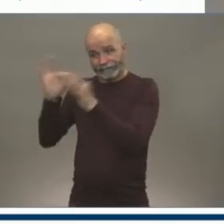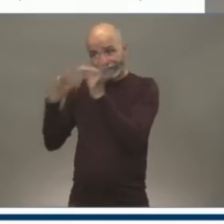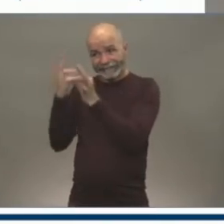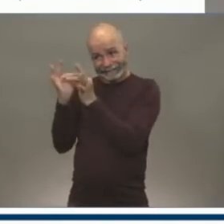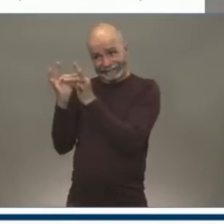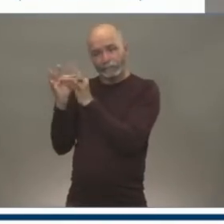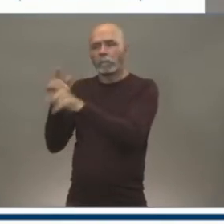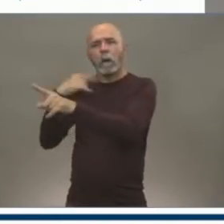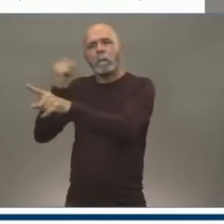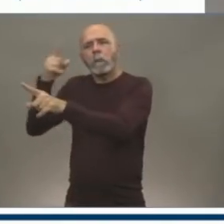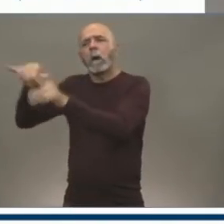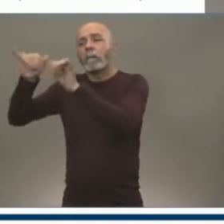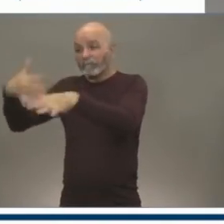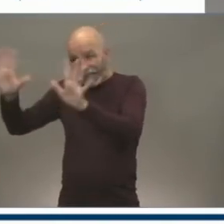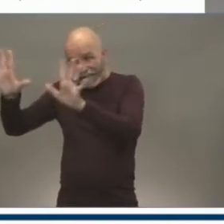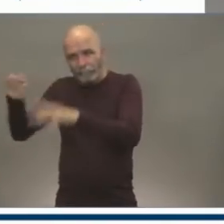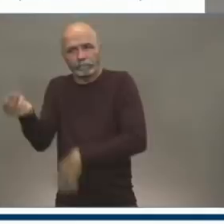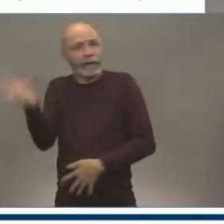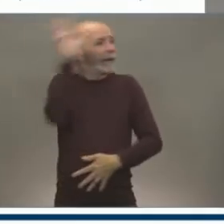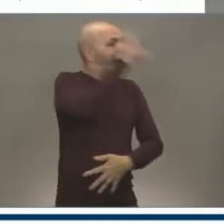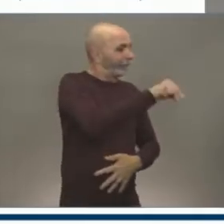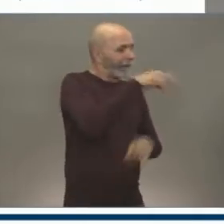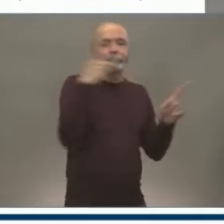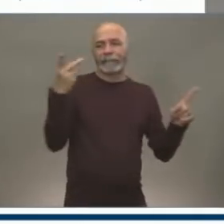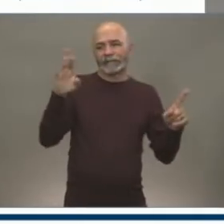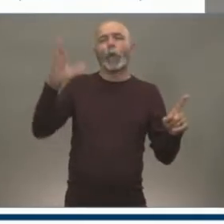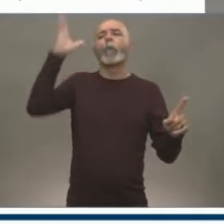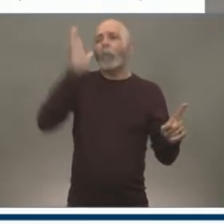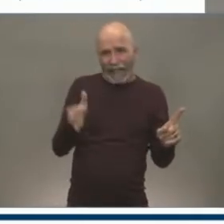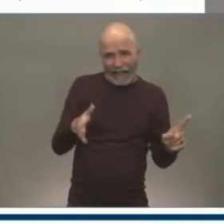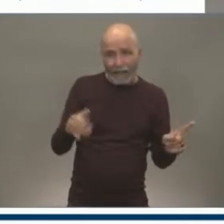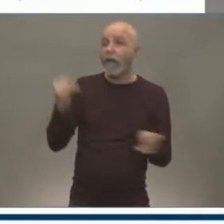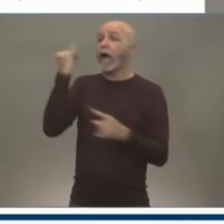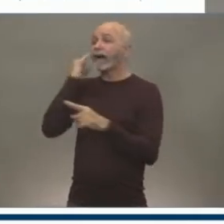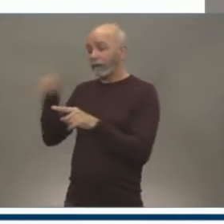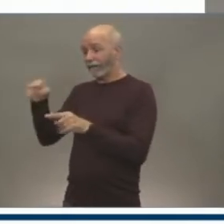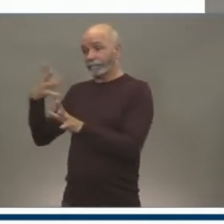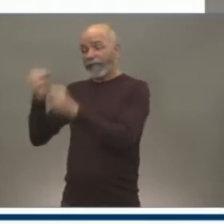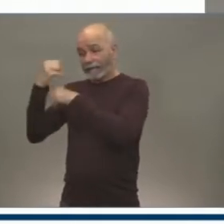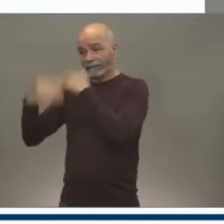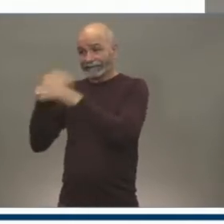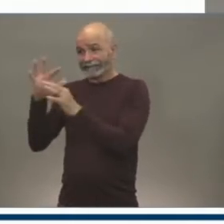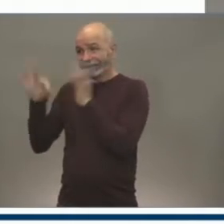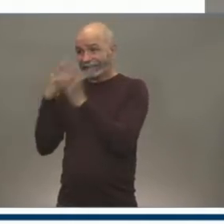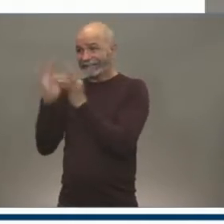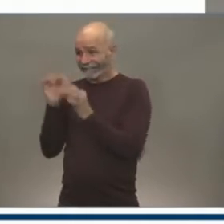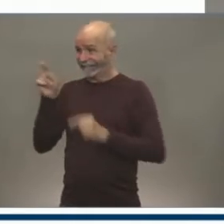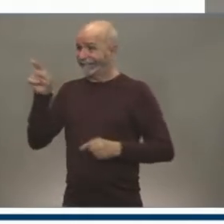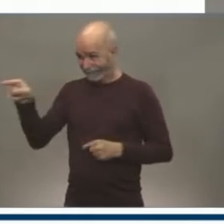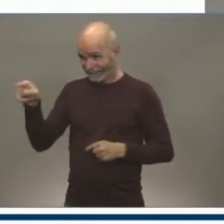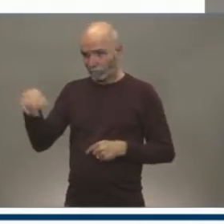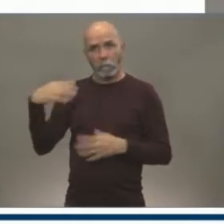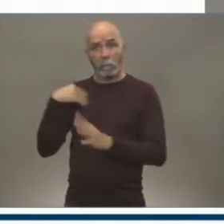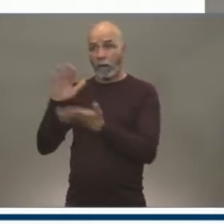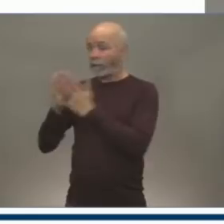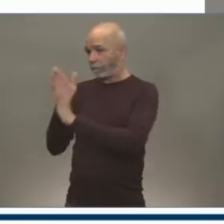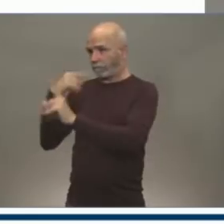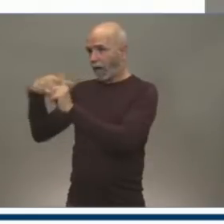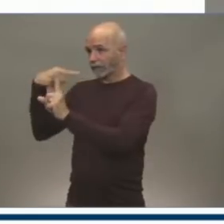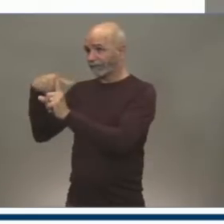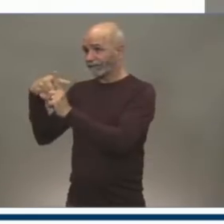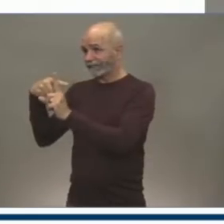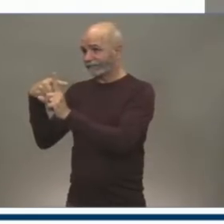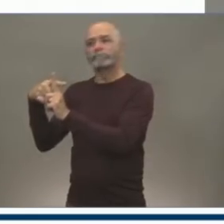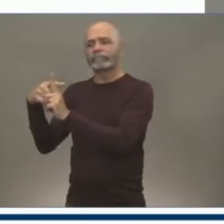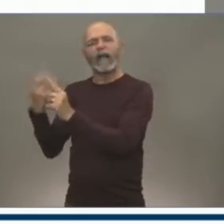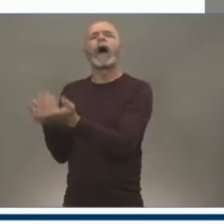test. And if people are testing positive with the rapid test, as I said earlier, they are also tested and taken a swab, and then that